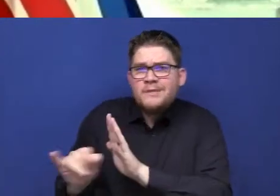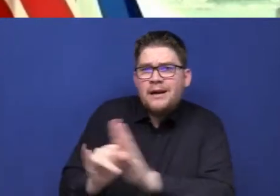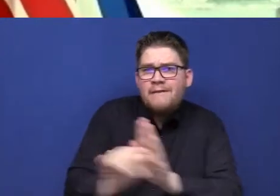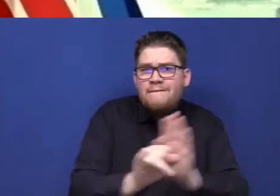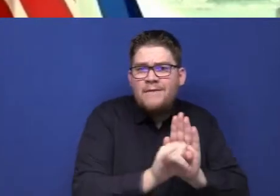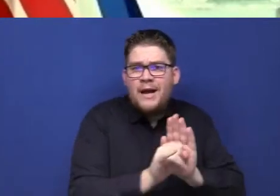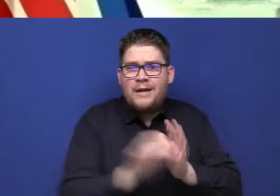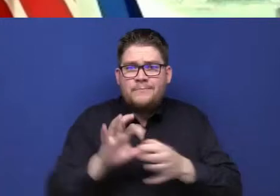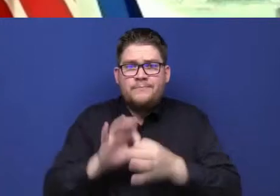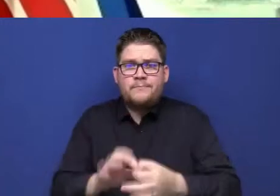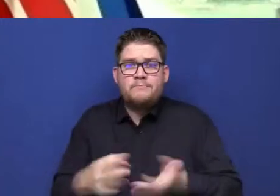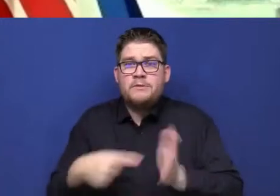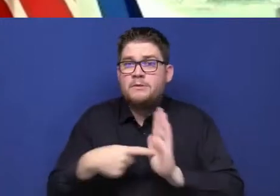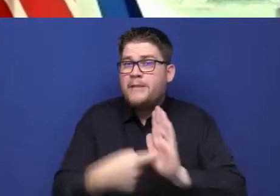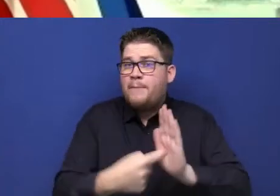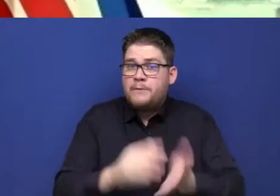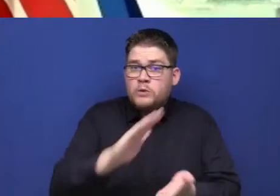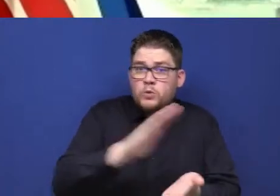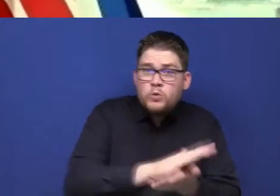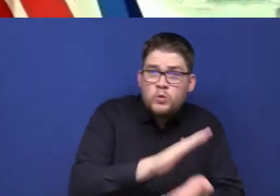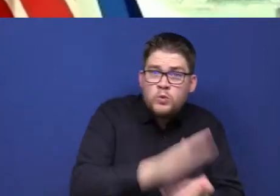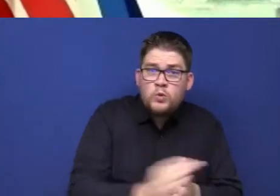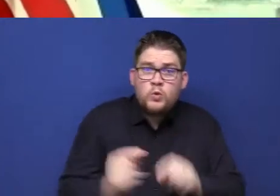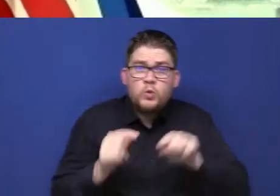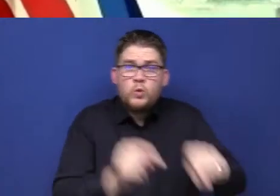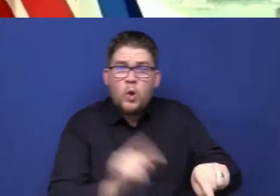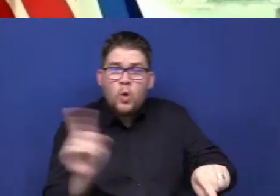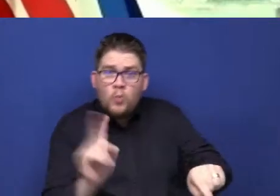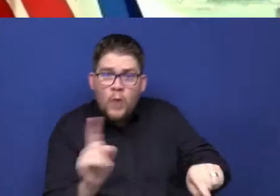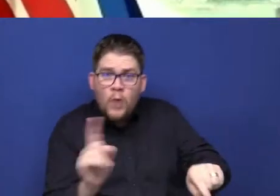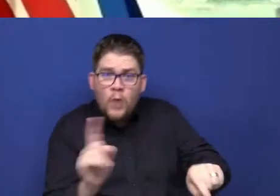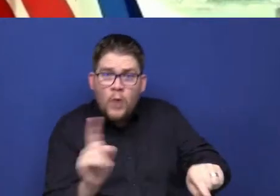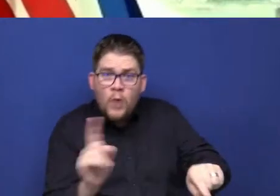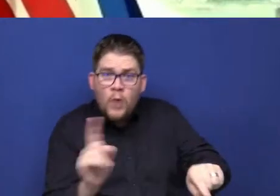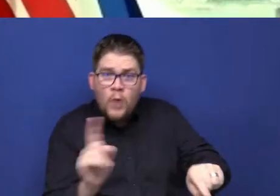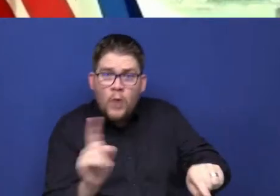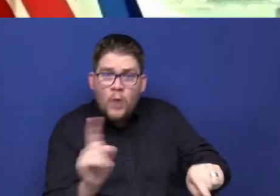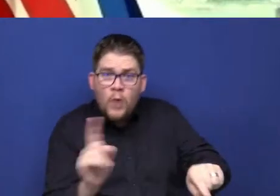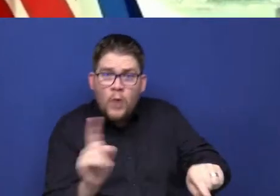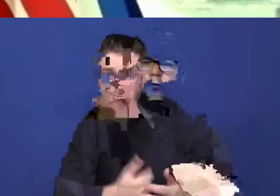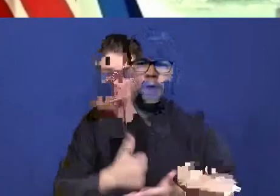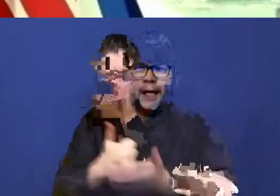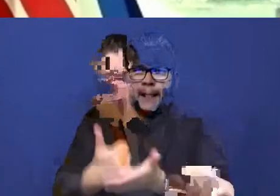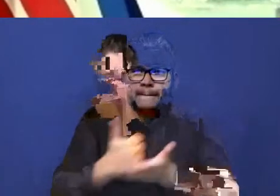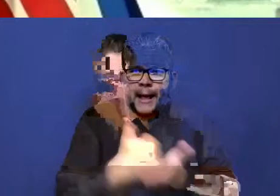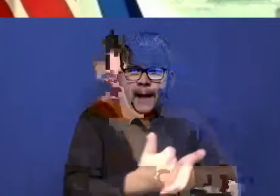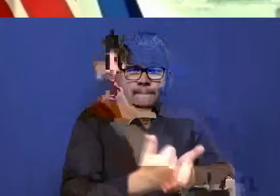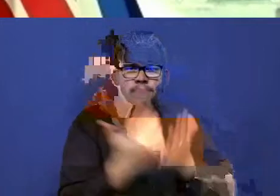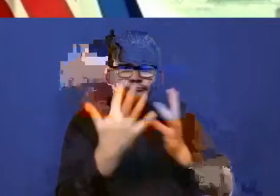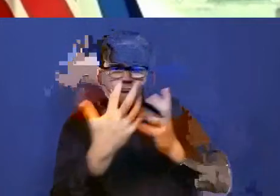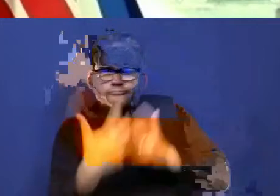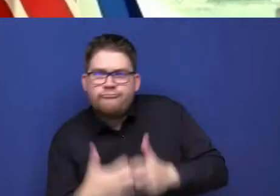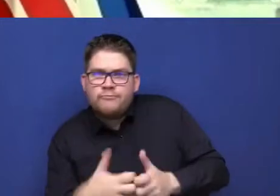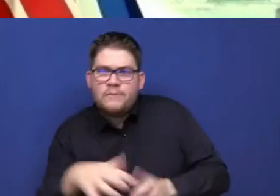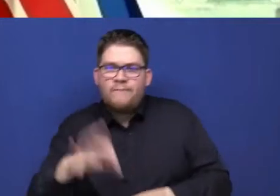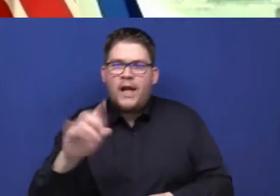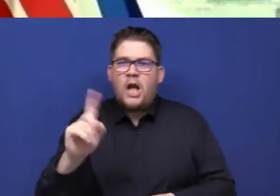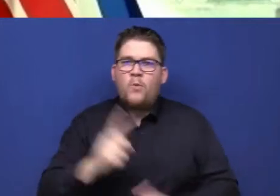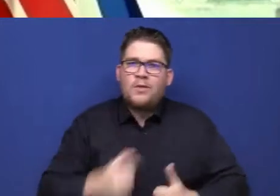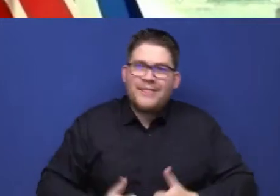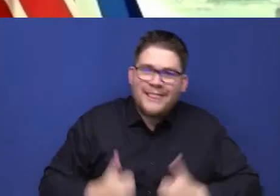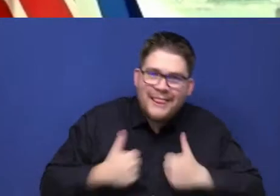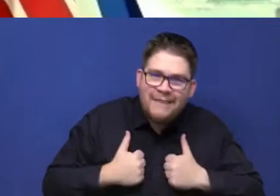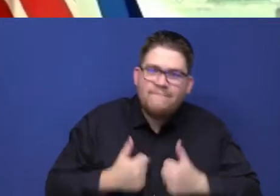accommodation they may need. But also on top of that, directing them to the resources that they may also have. So for example, obviously one of the key questions